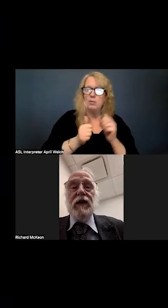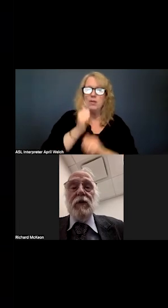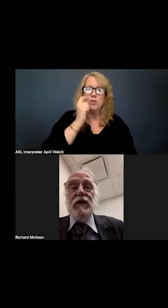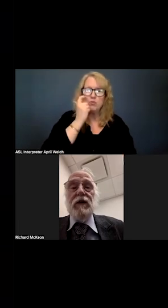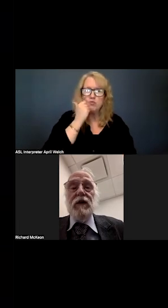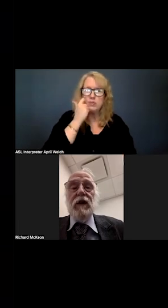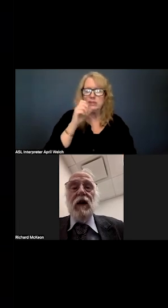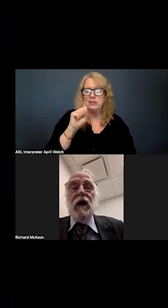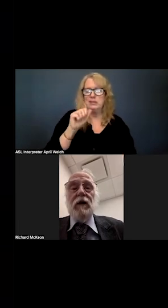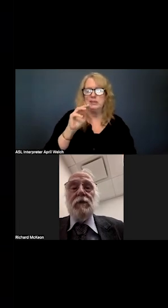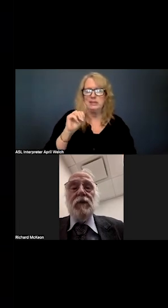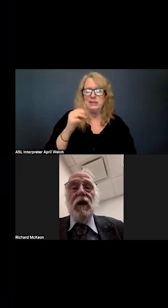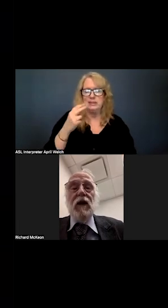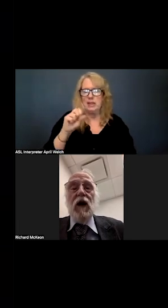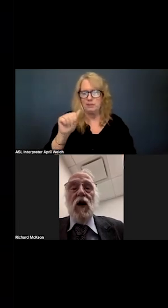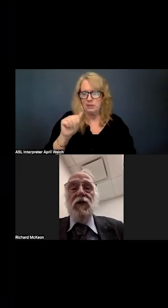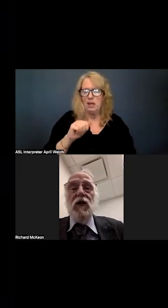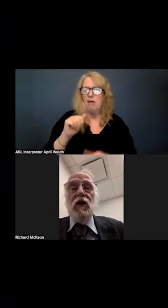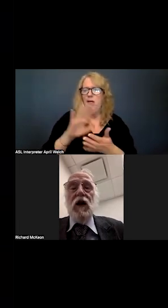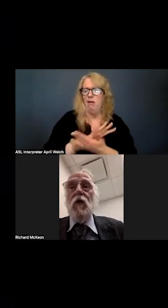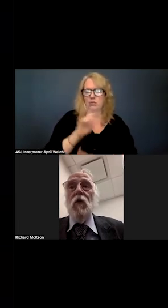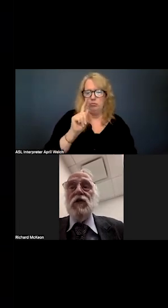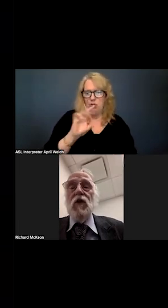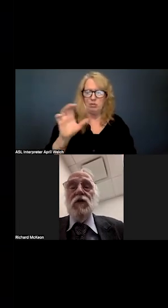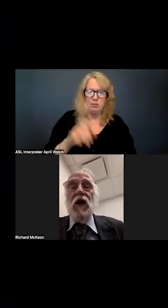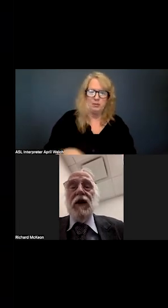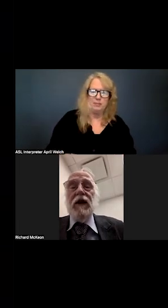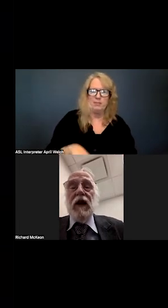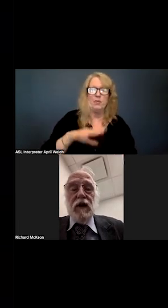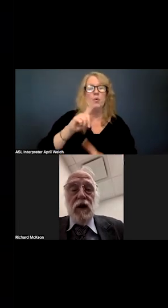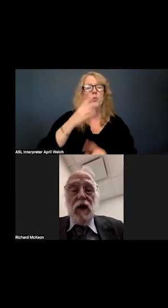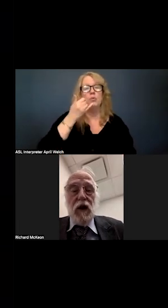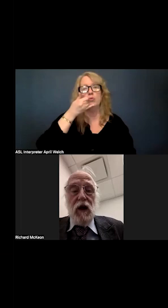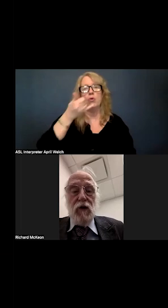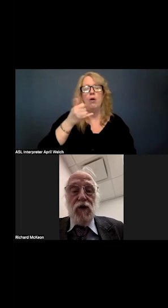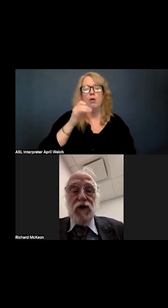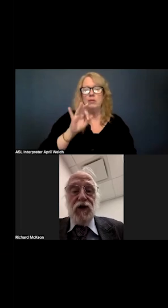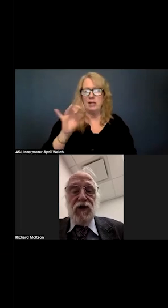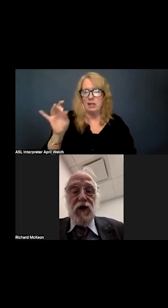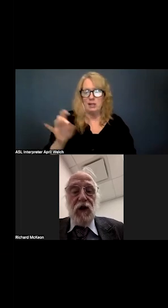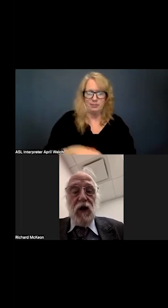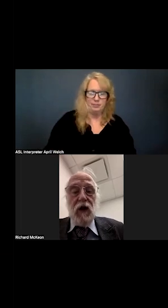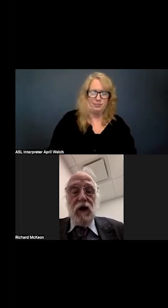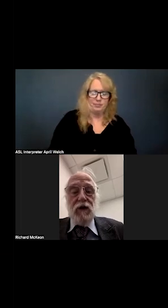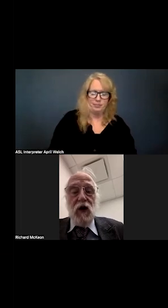SAMHSA document on when to call 988